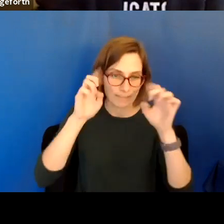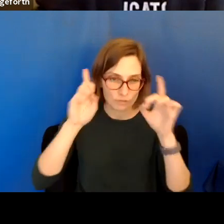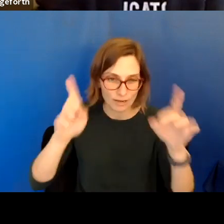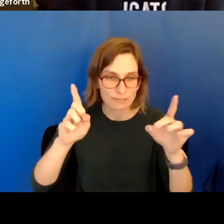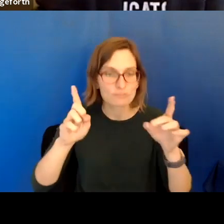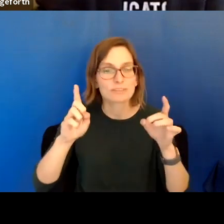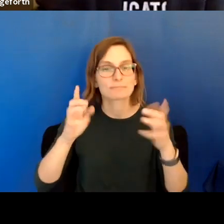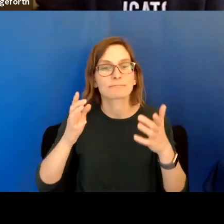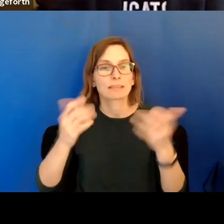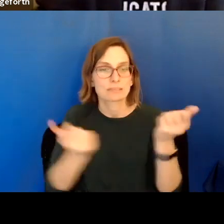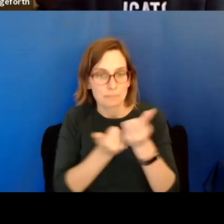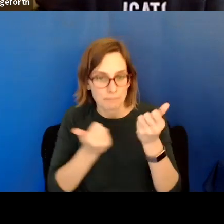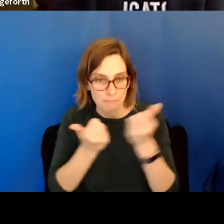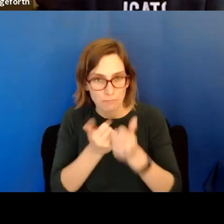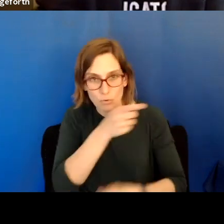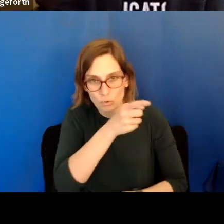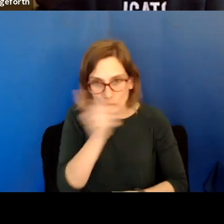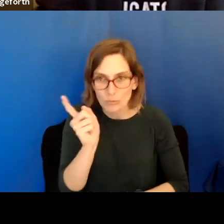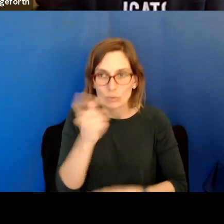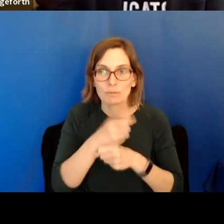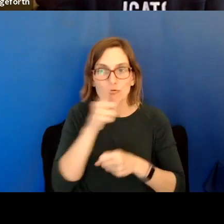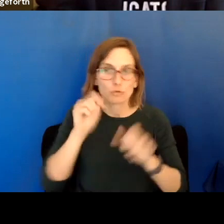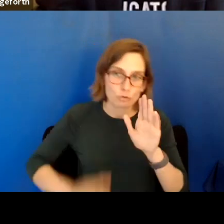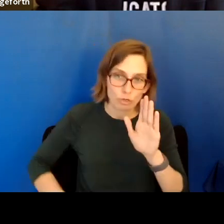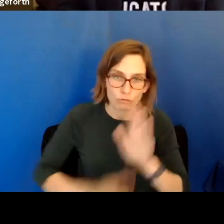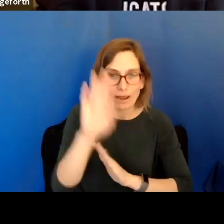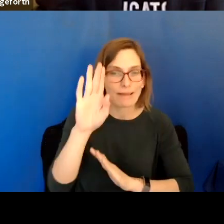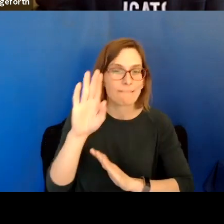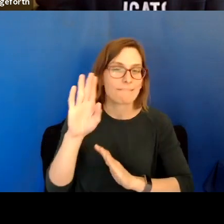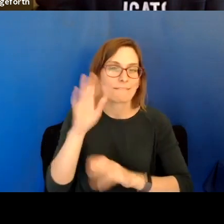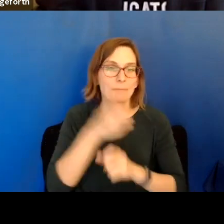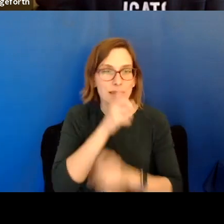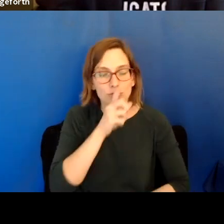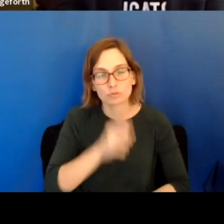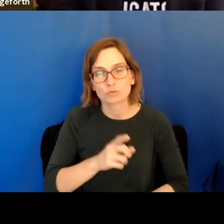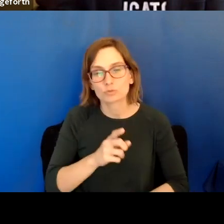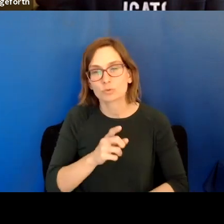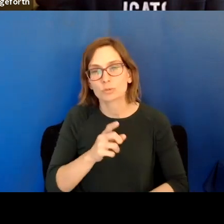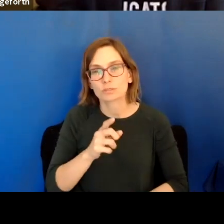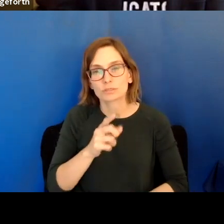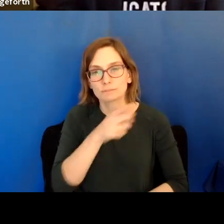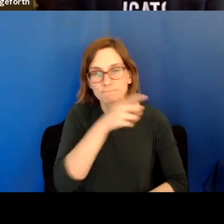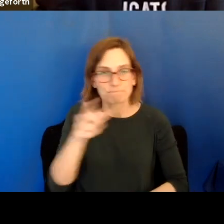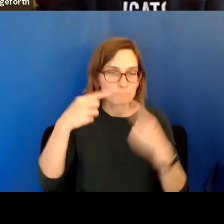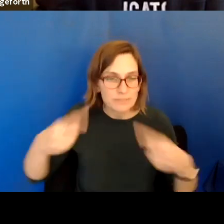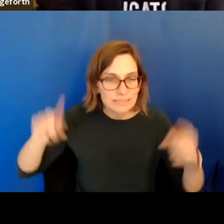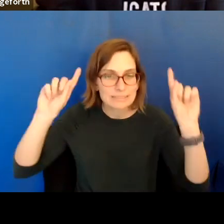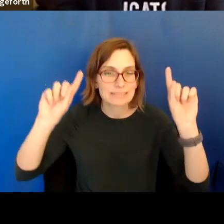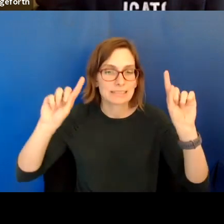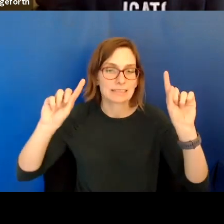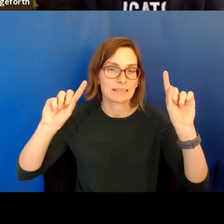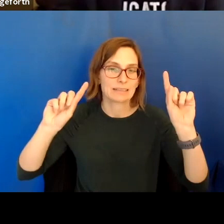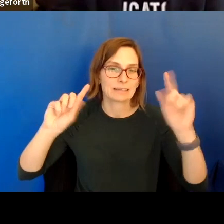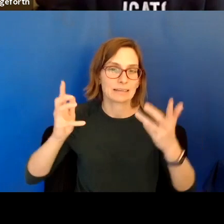It is to support you, to make sure you thrive, to make sure that you can succeed,